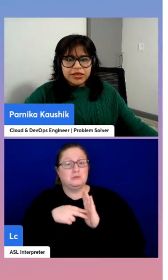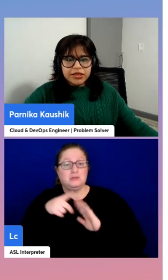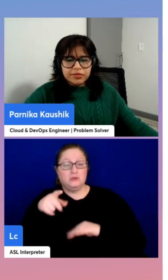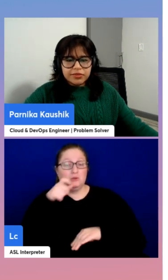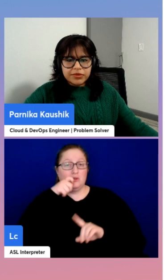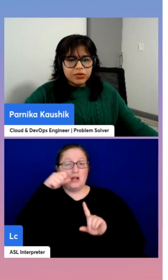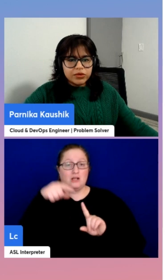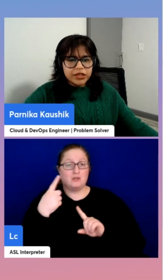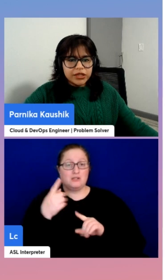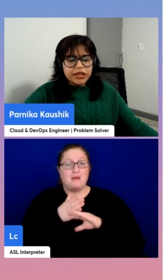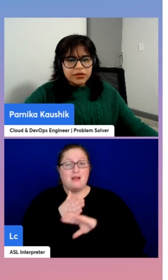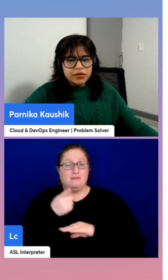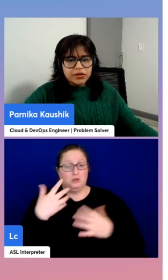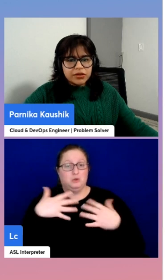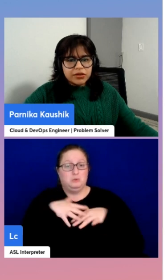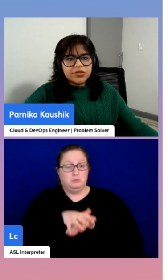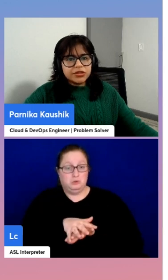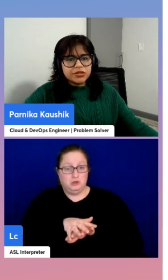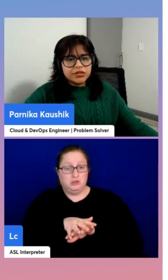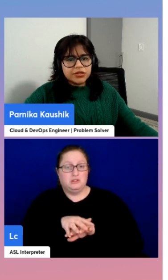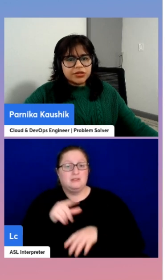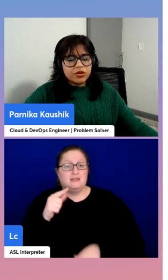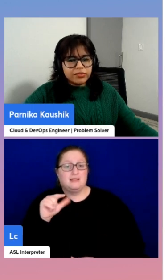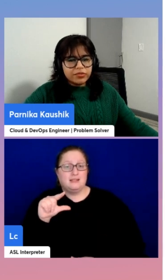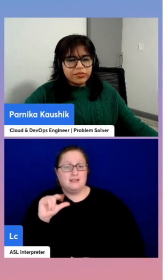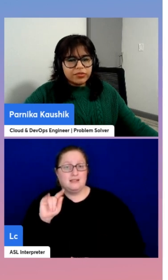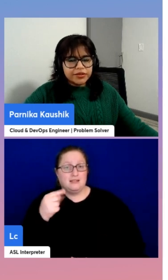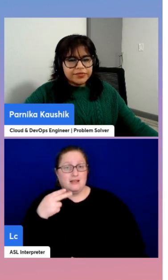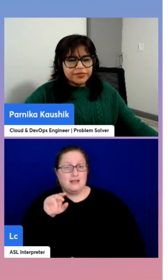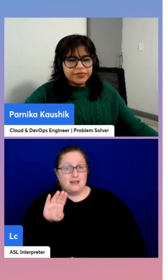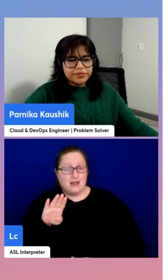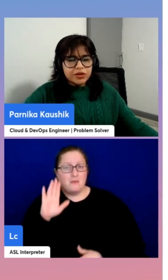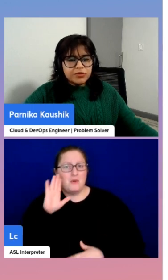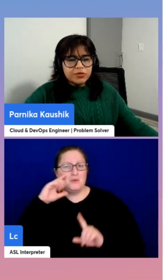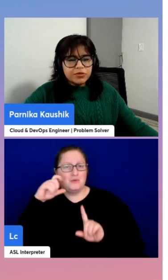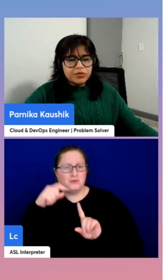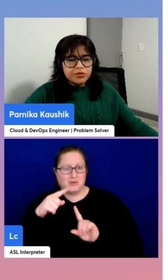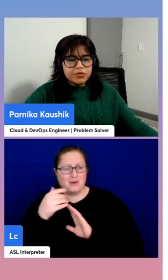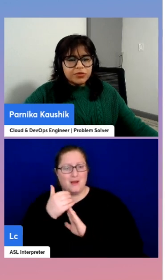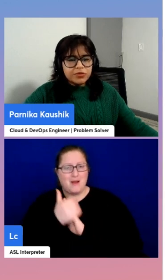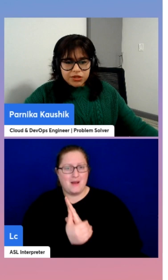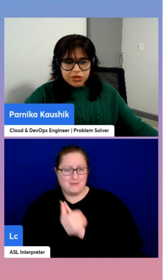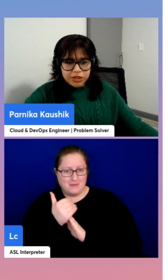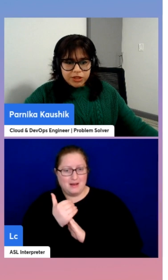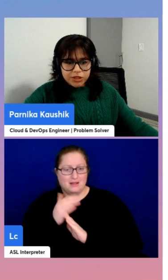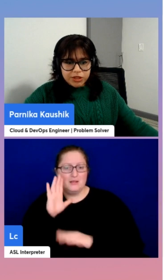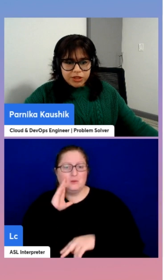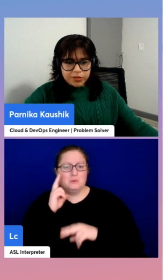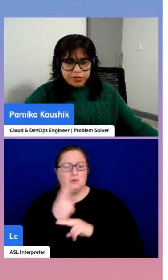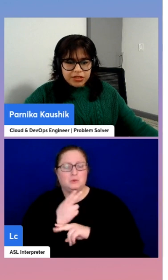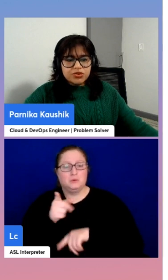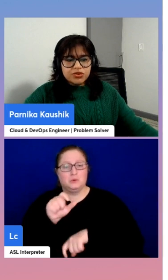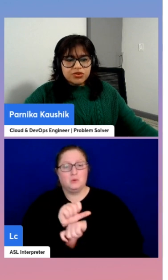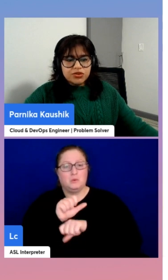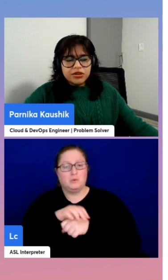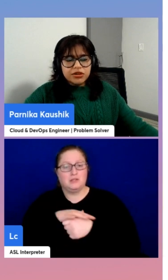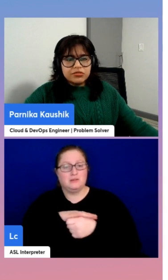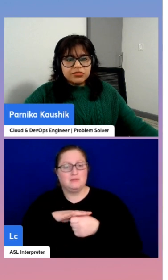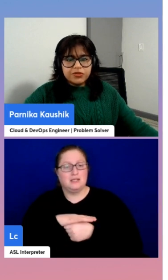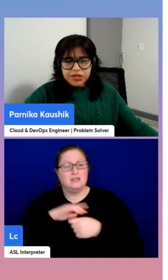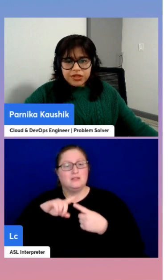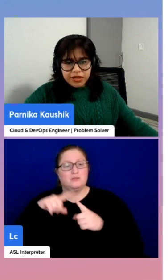something after you've merged the code. There is a GitHub Actions that is triggered automatically, which is going to use this workspace to